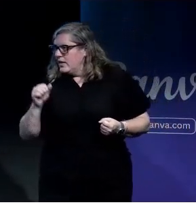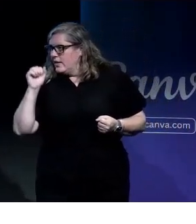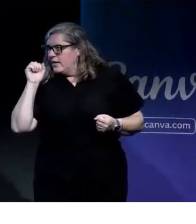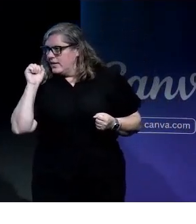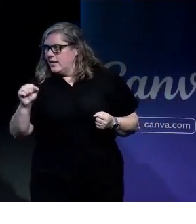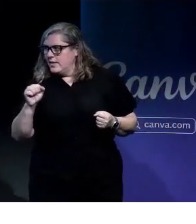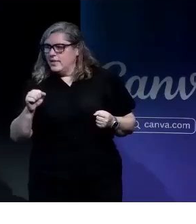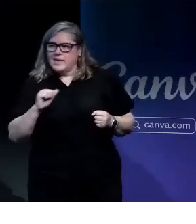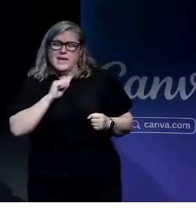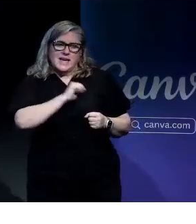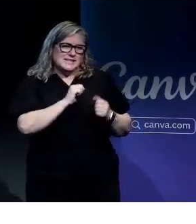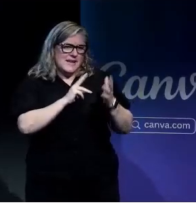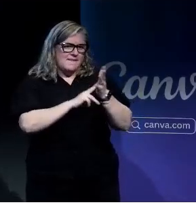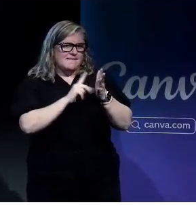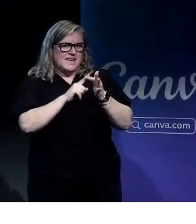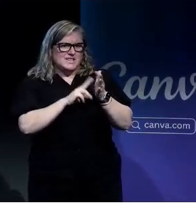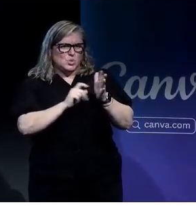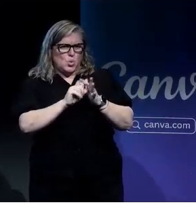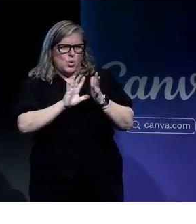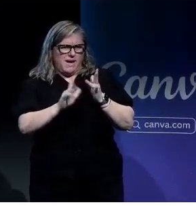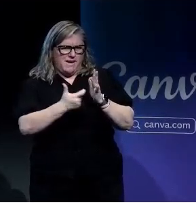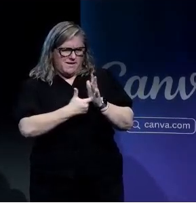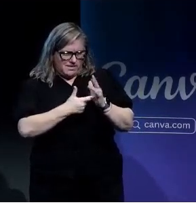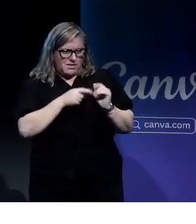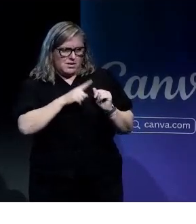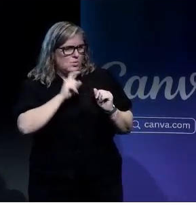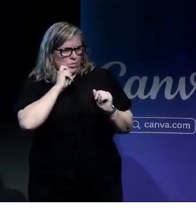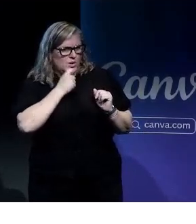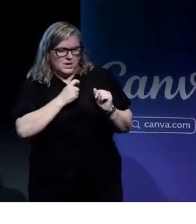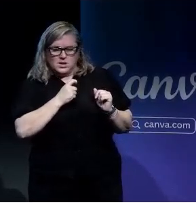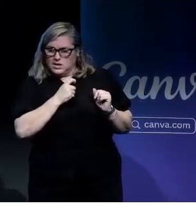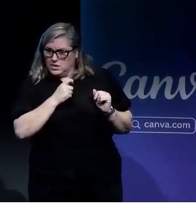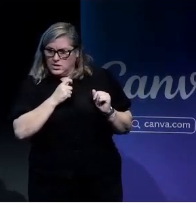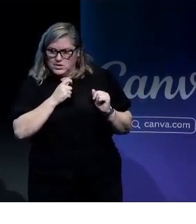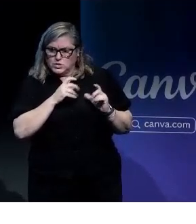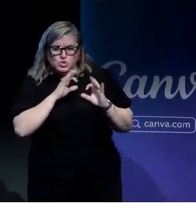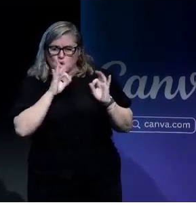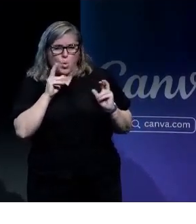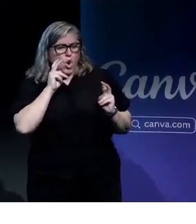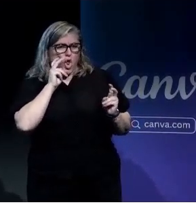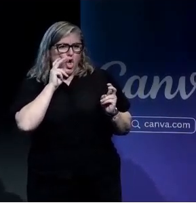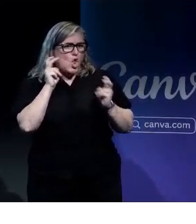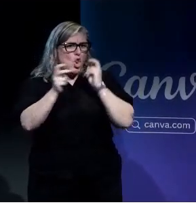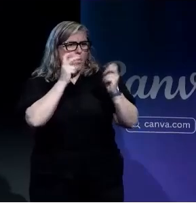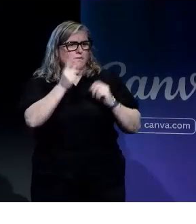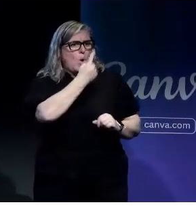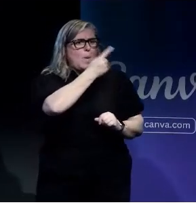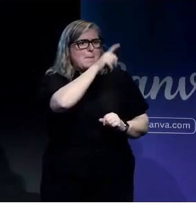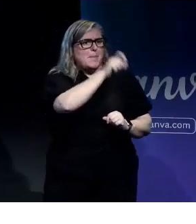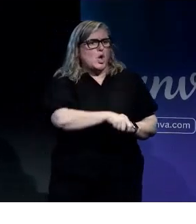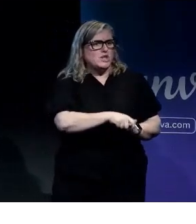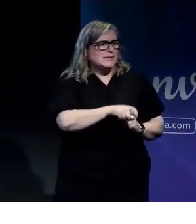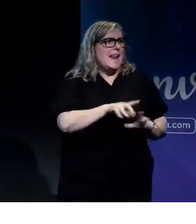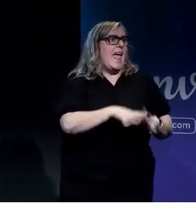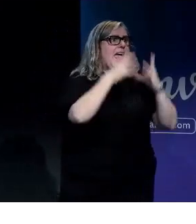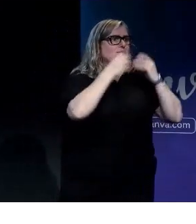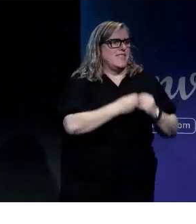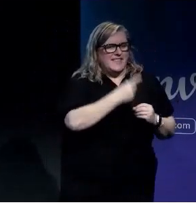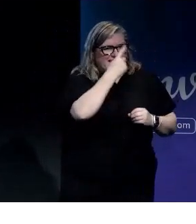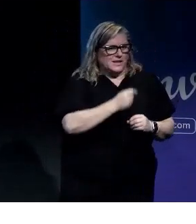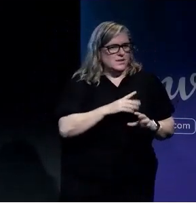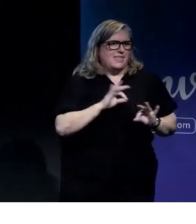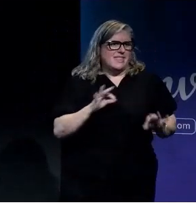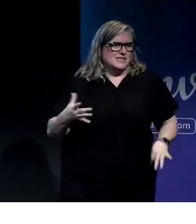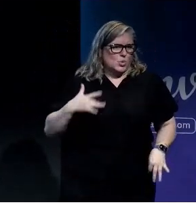throughout this process. What you shouldn't do is look for one person who can do everything. They don't